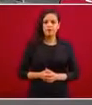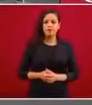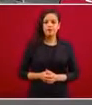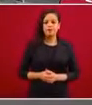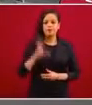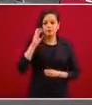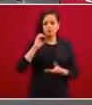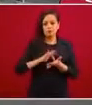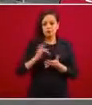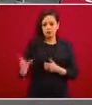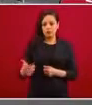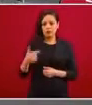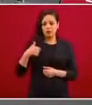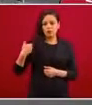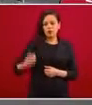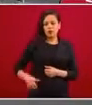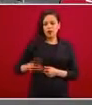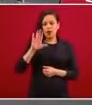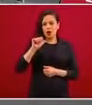Thank you, Doctor.